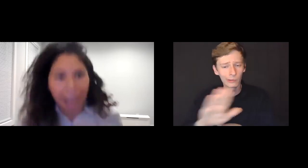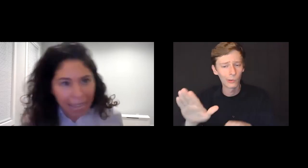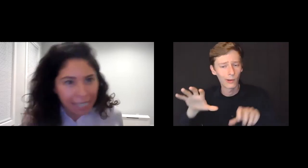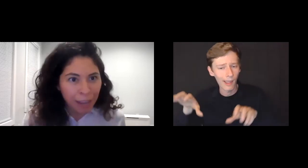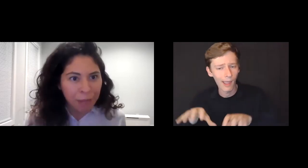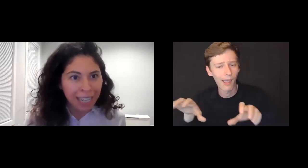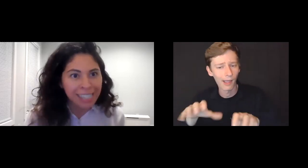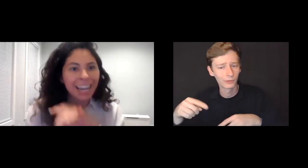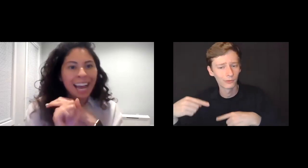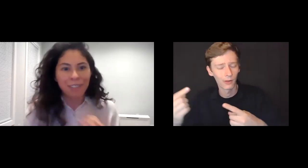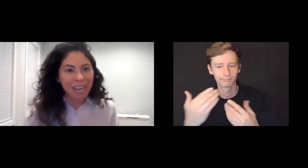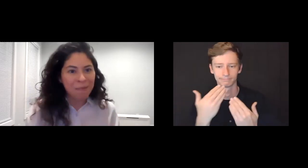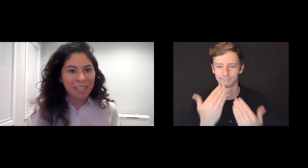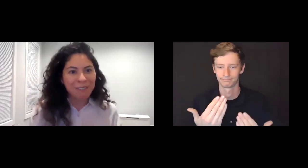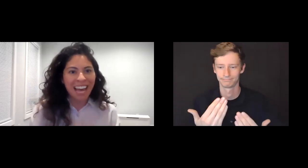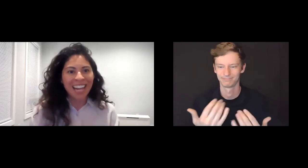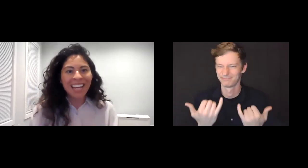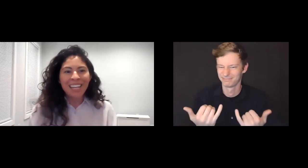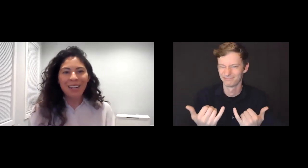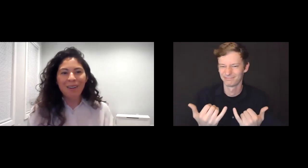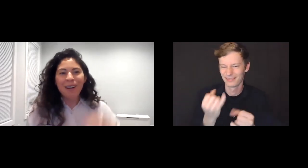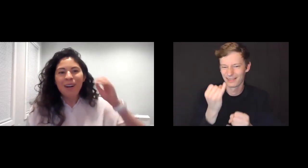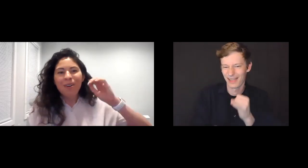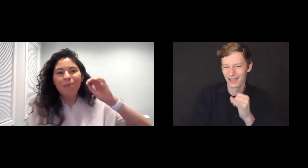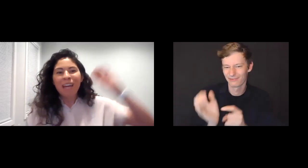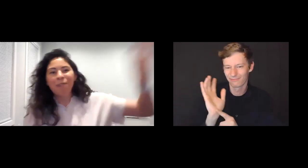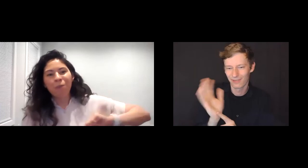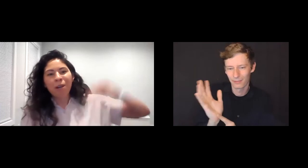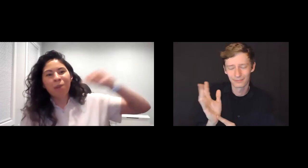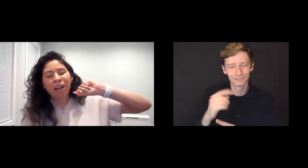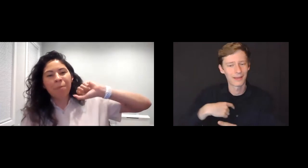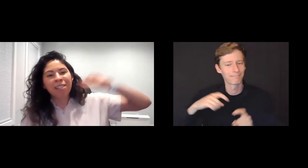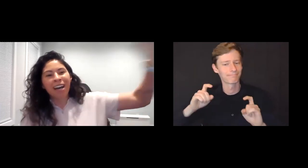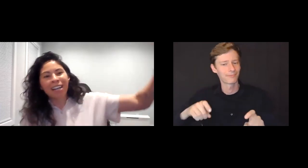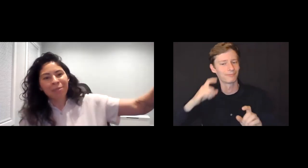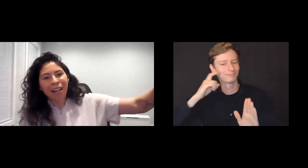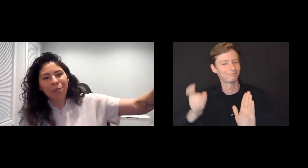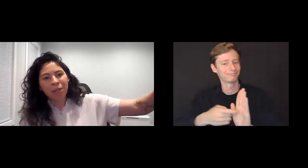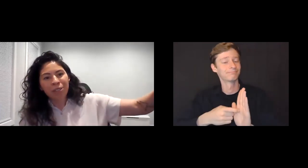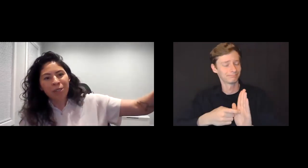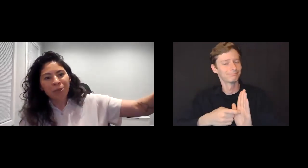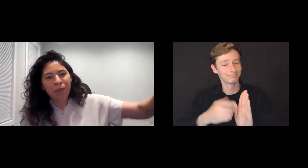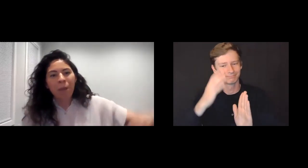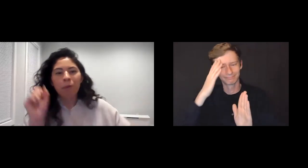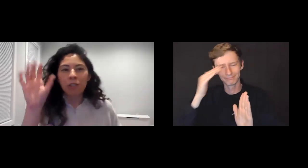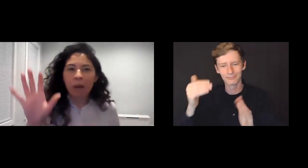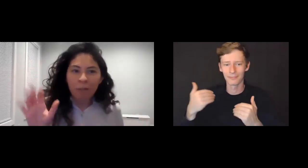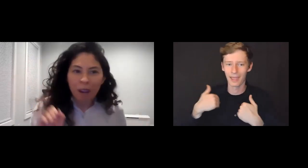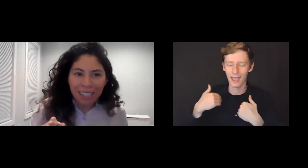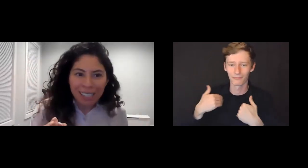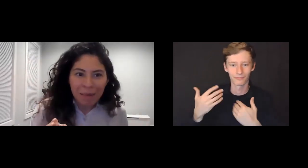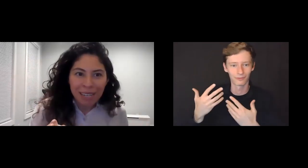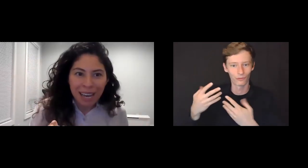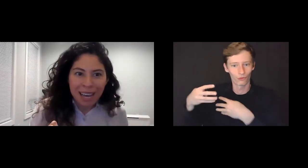We're at our last 5 minutes, and I have to uplift that, you know, we have besides rallies, what we can do, but we do